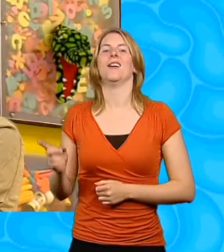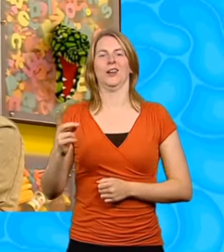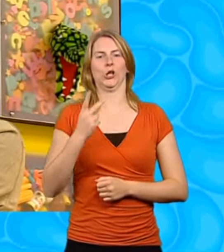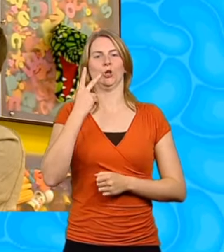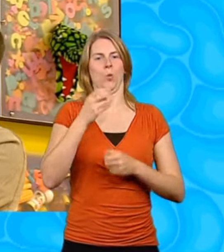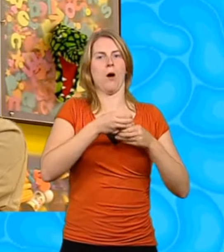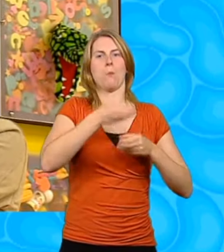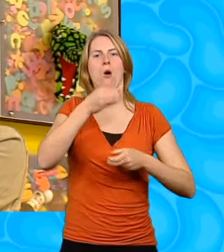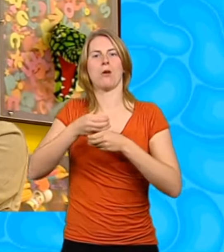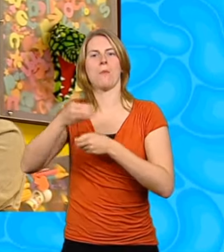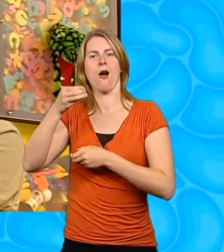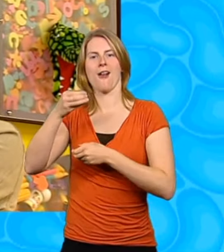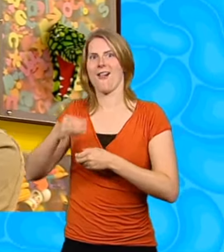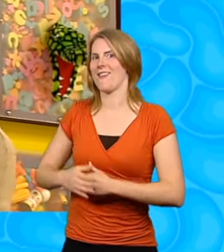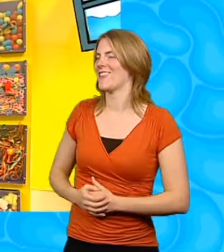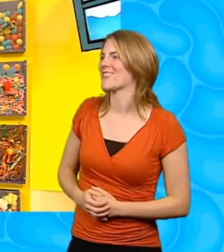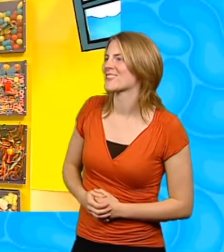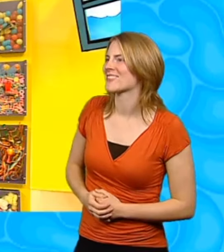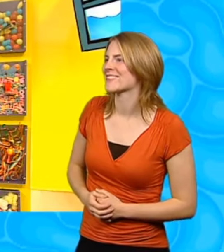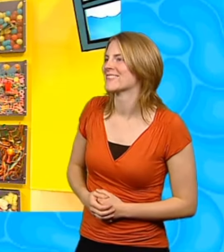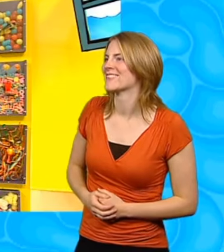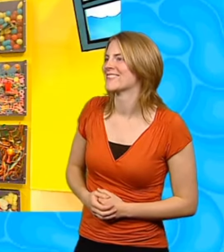Two small plastic bottles.